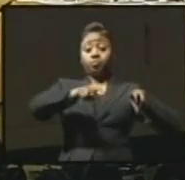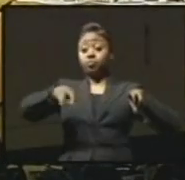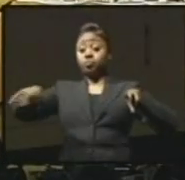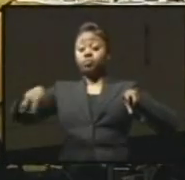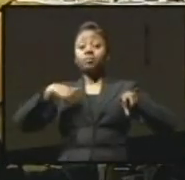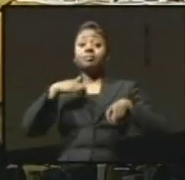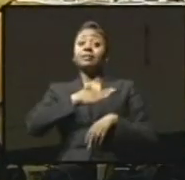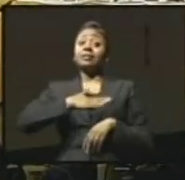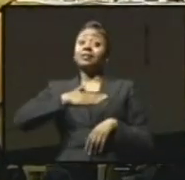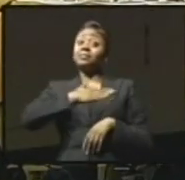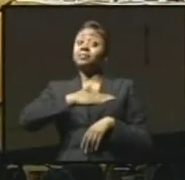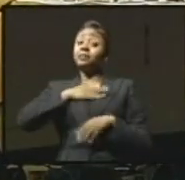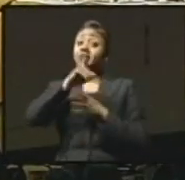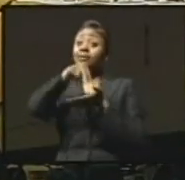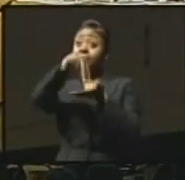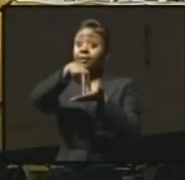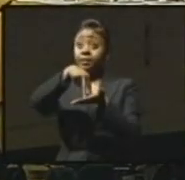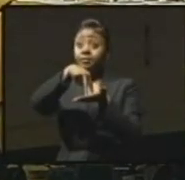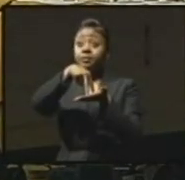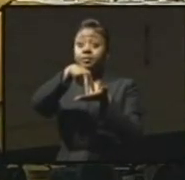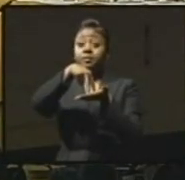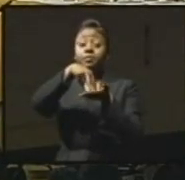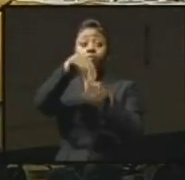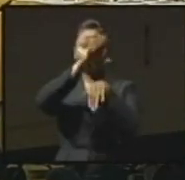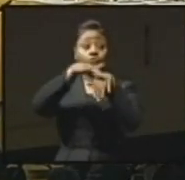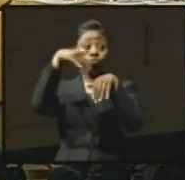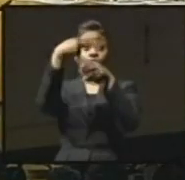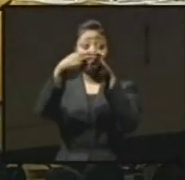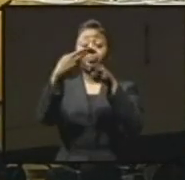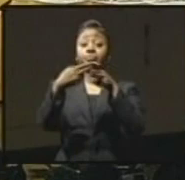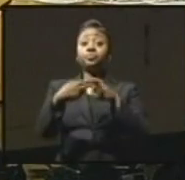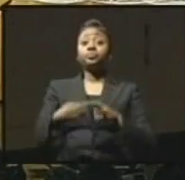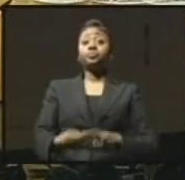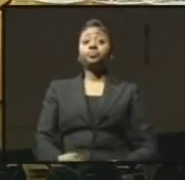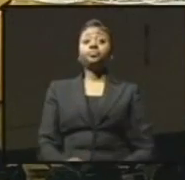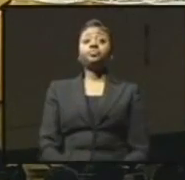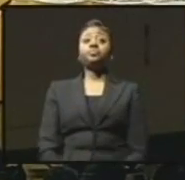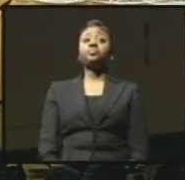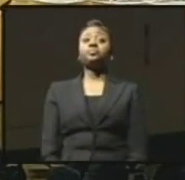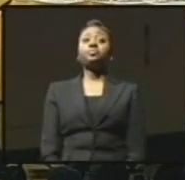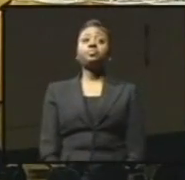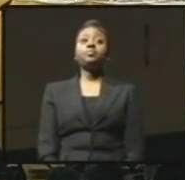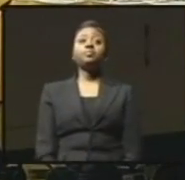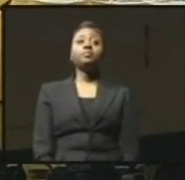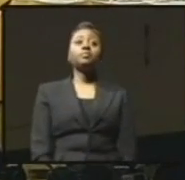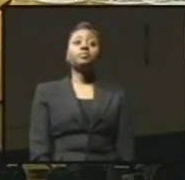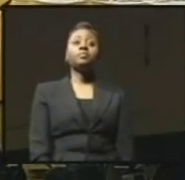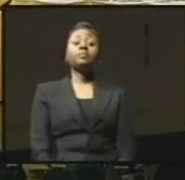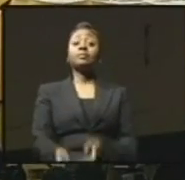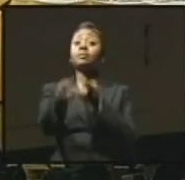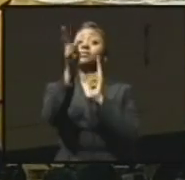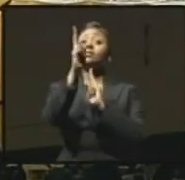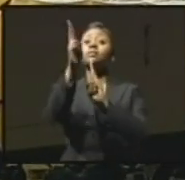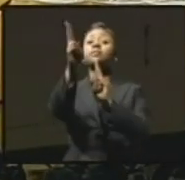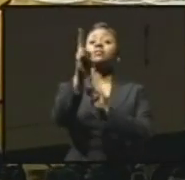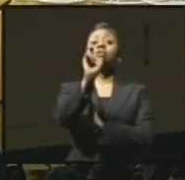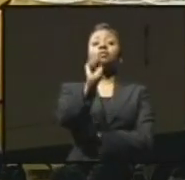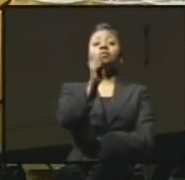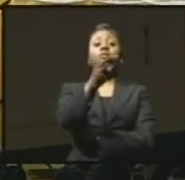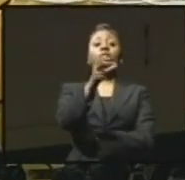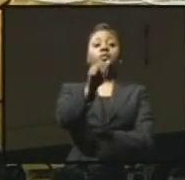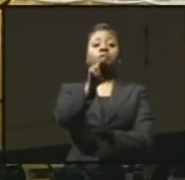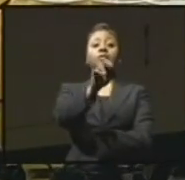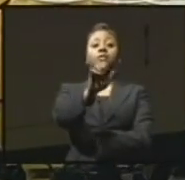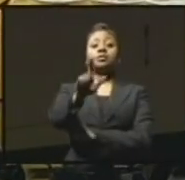you to please stand as your name is called. The Honorable Chanel